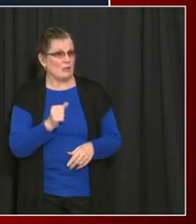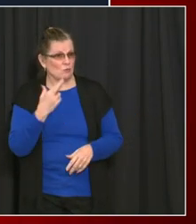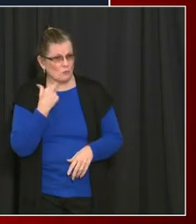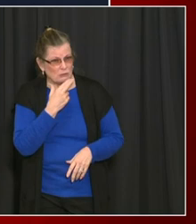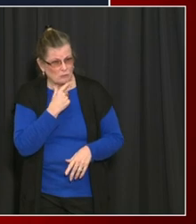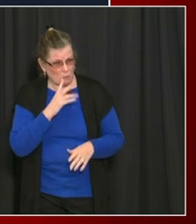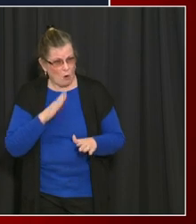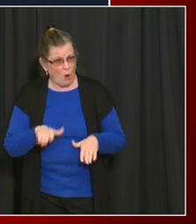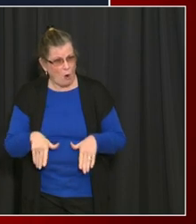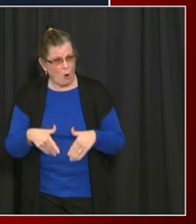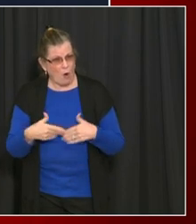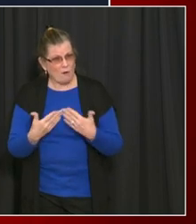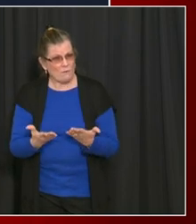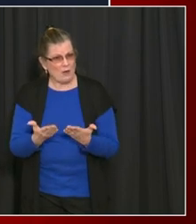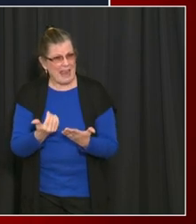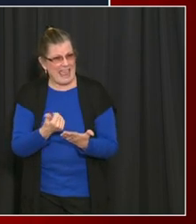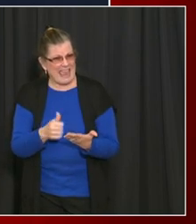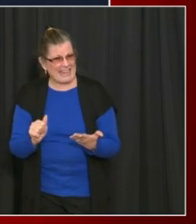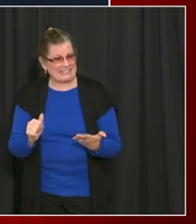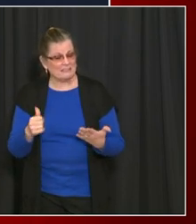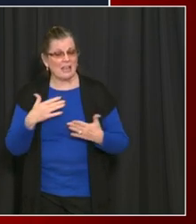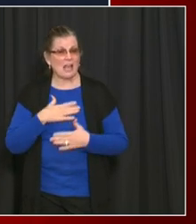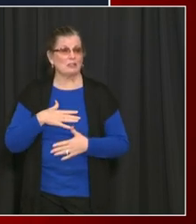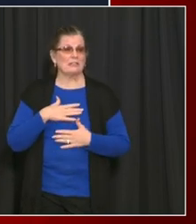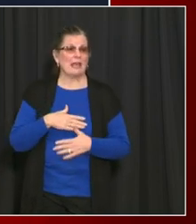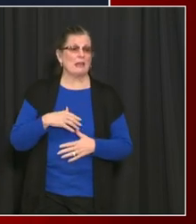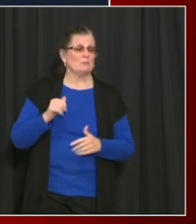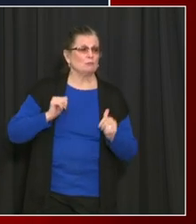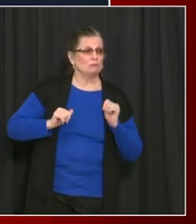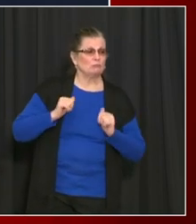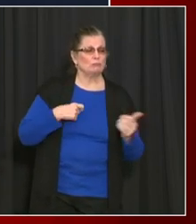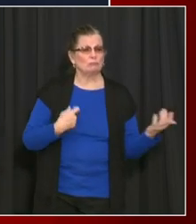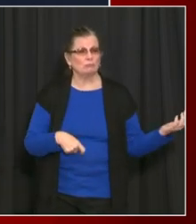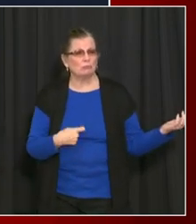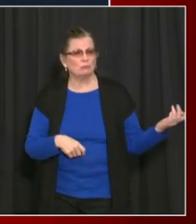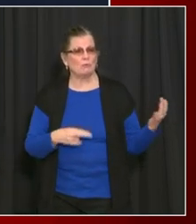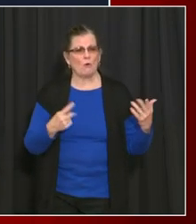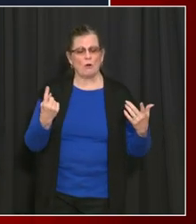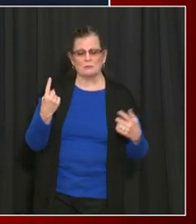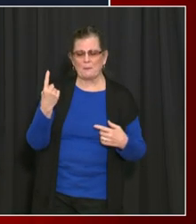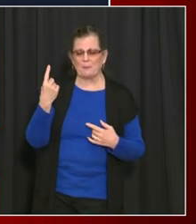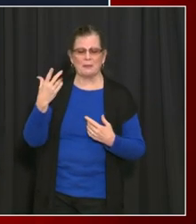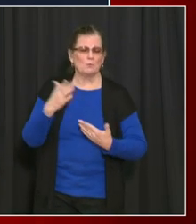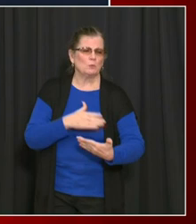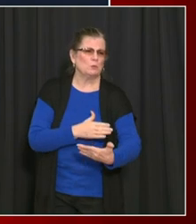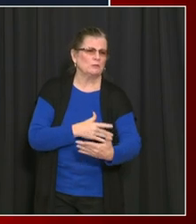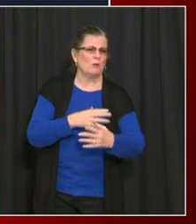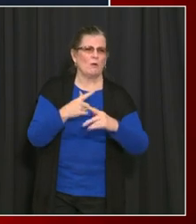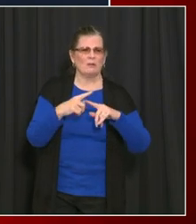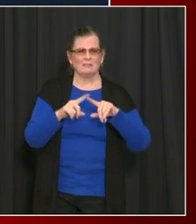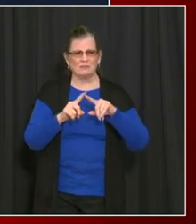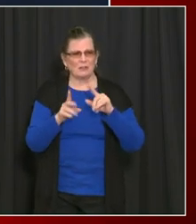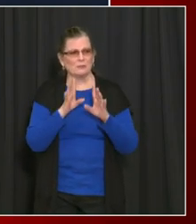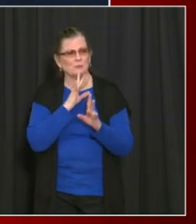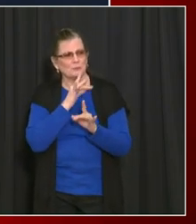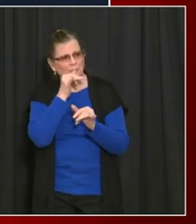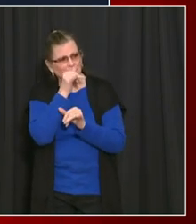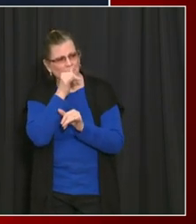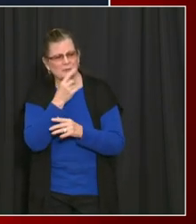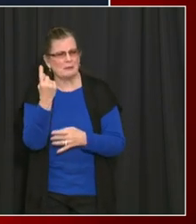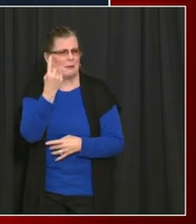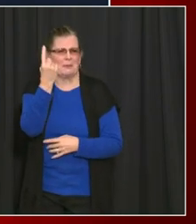offer any type of entertainment at all? I mean, could they have somebody playing a musician on guitar in the corner, entertaining the people